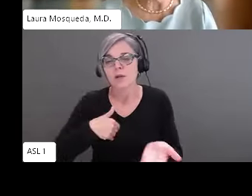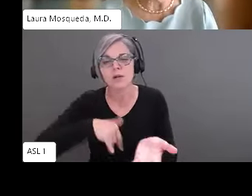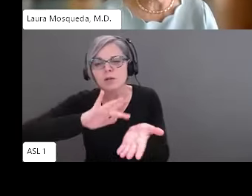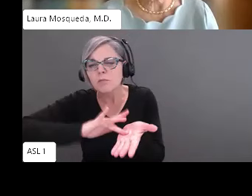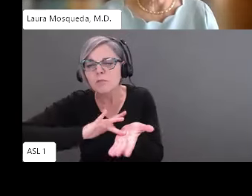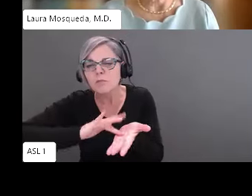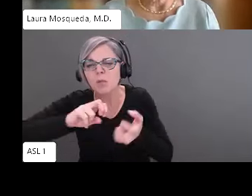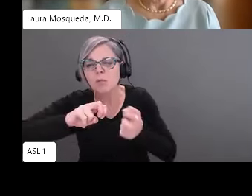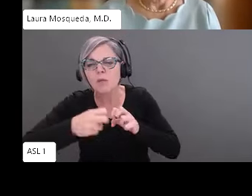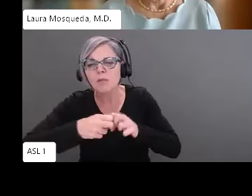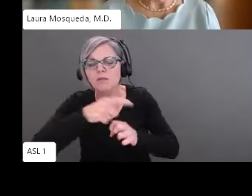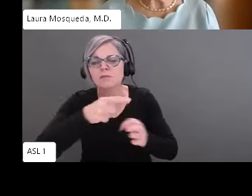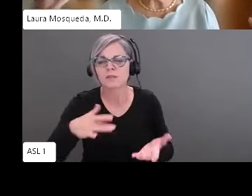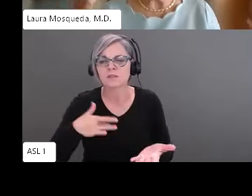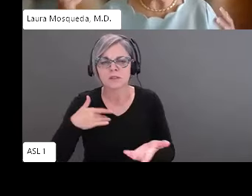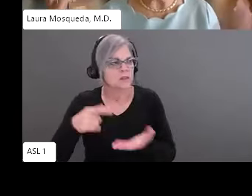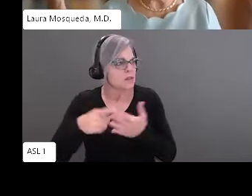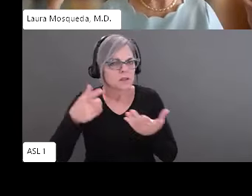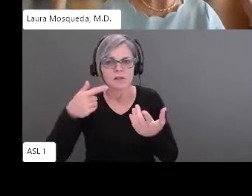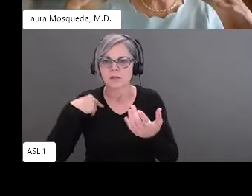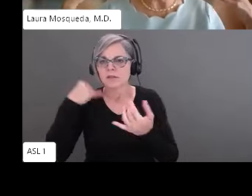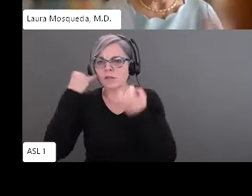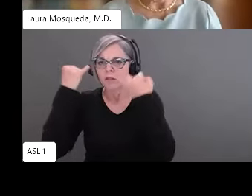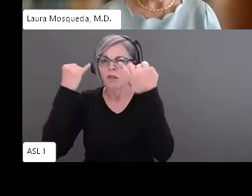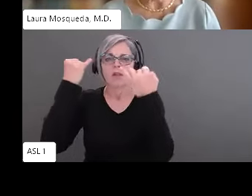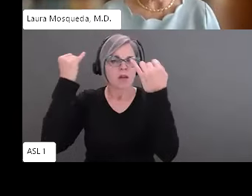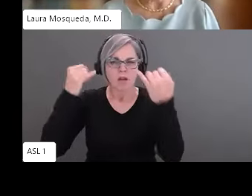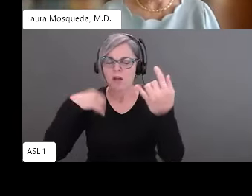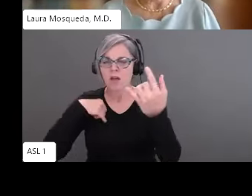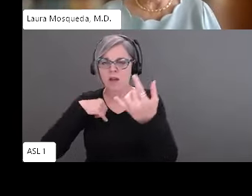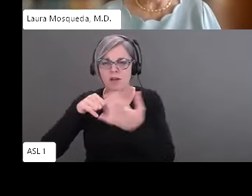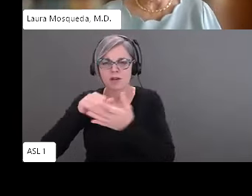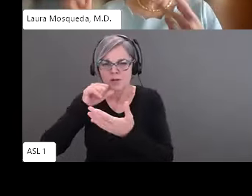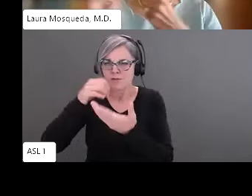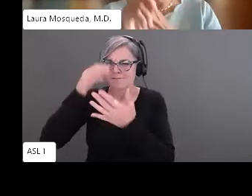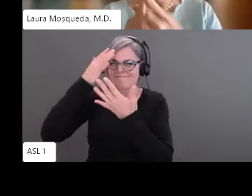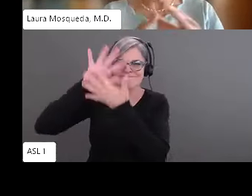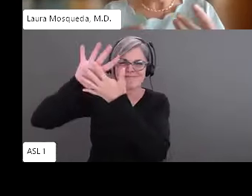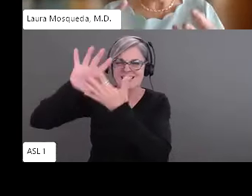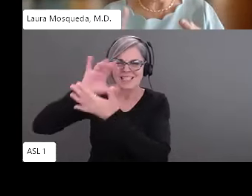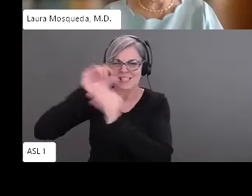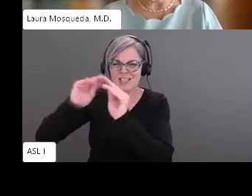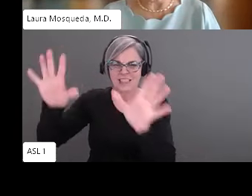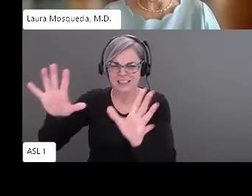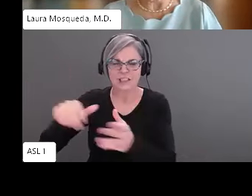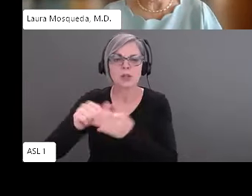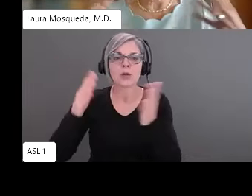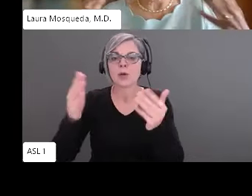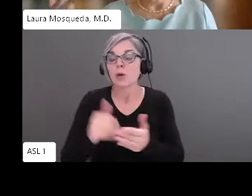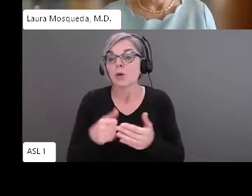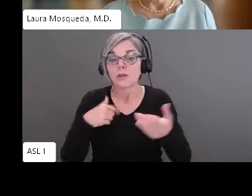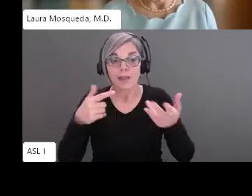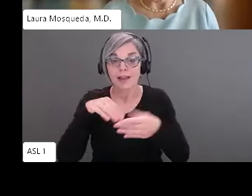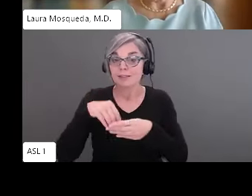medication side effects. Getting information in can be due to hearing loss, vision